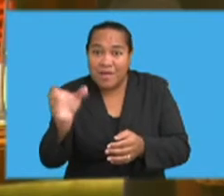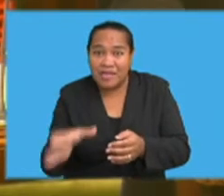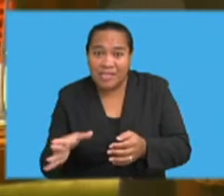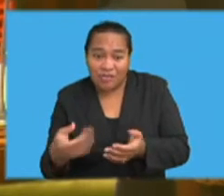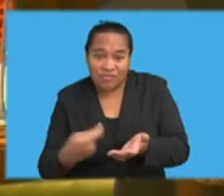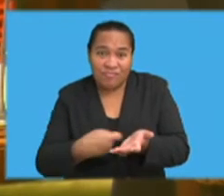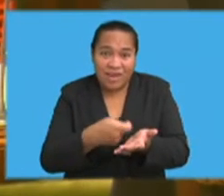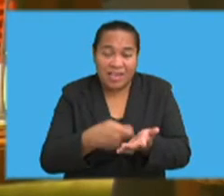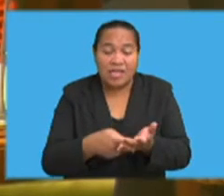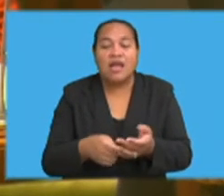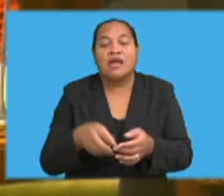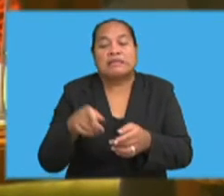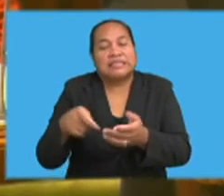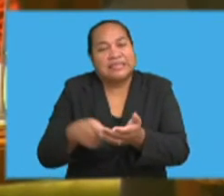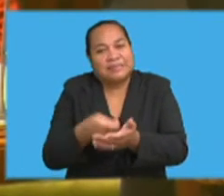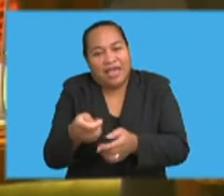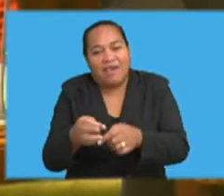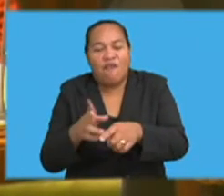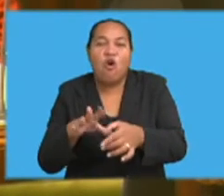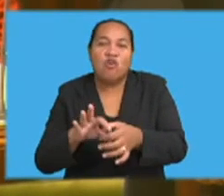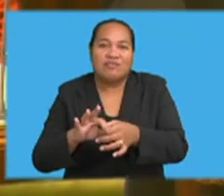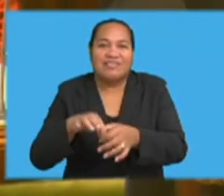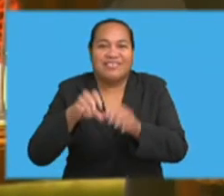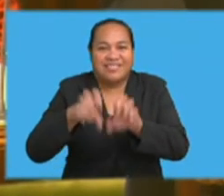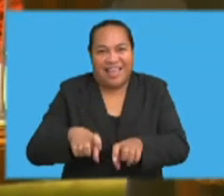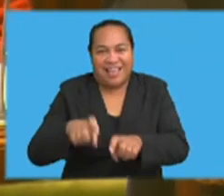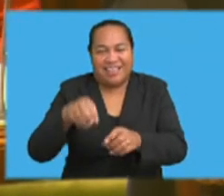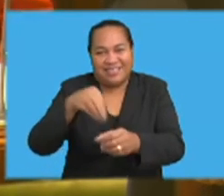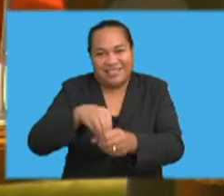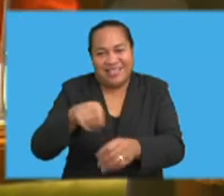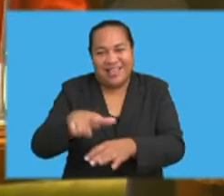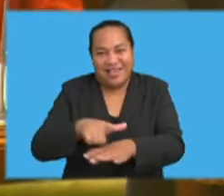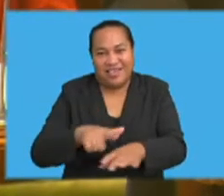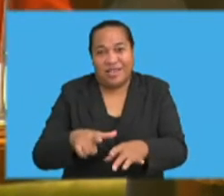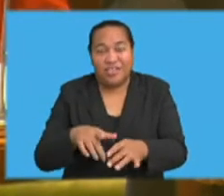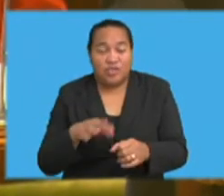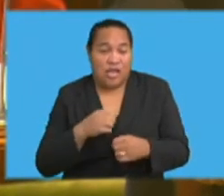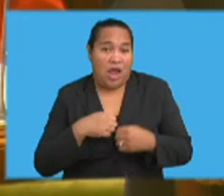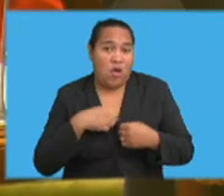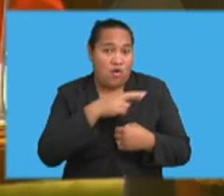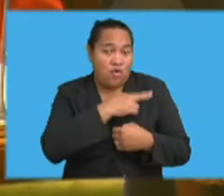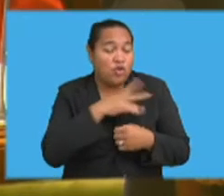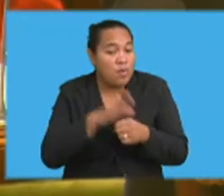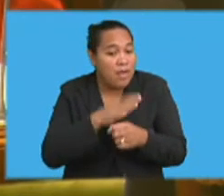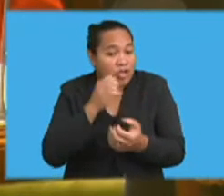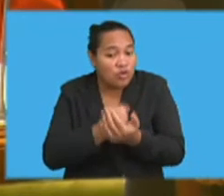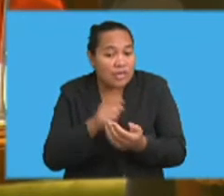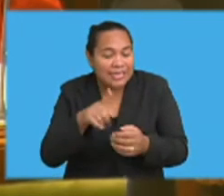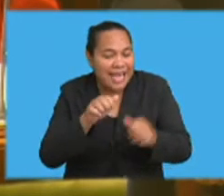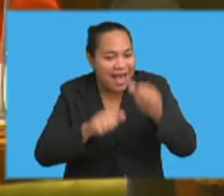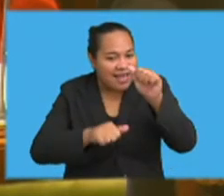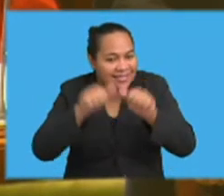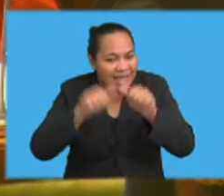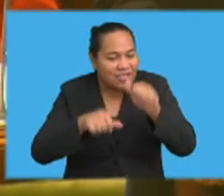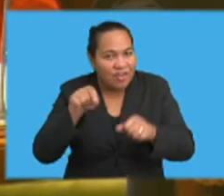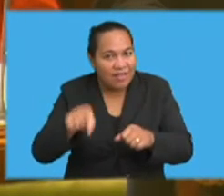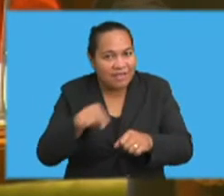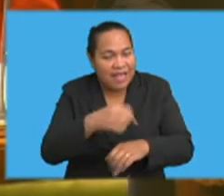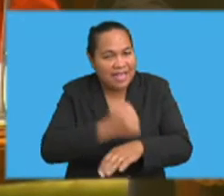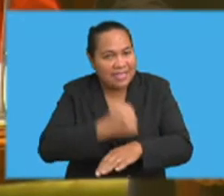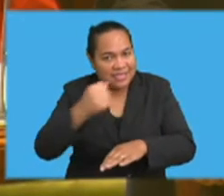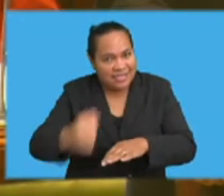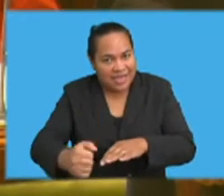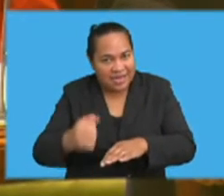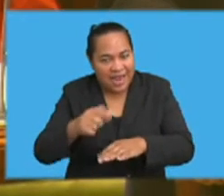for occupying these lands, and our role is to ensure that the land rental assessed on state lands are fair